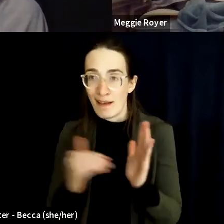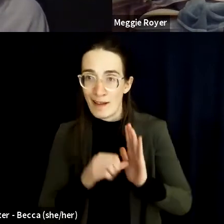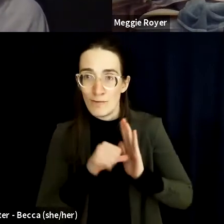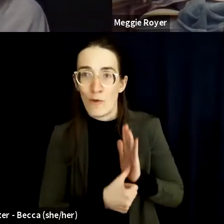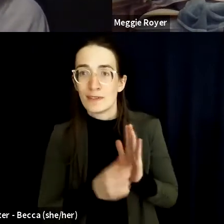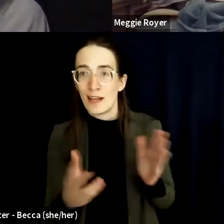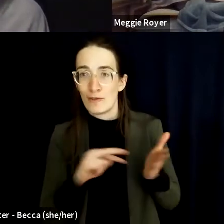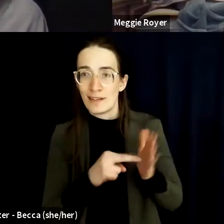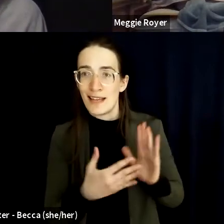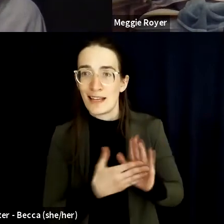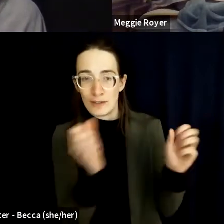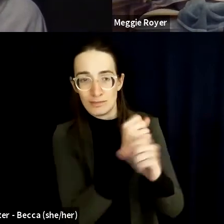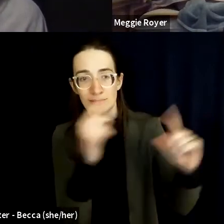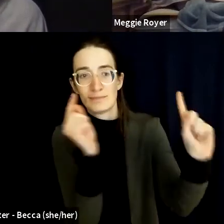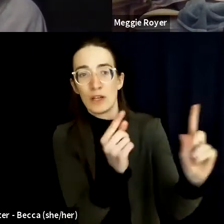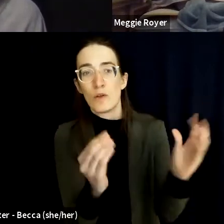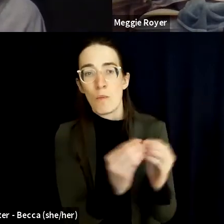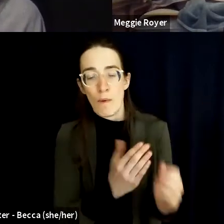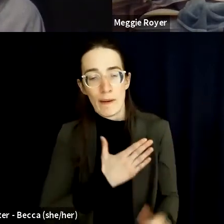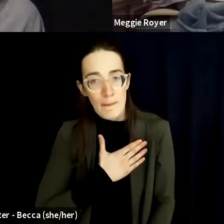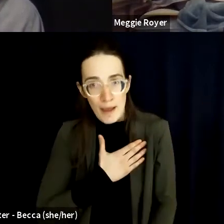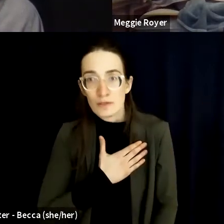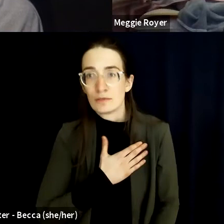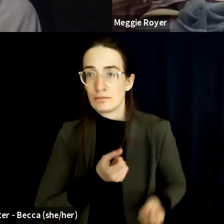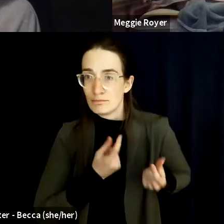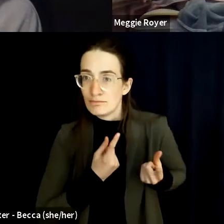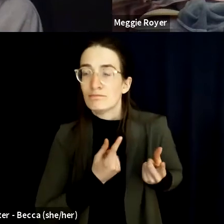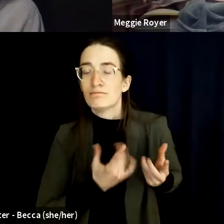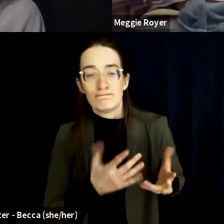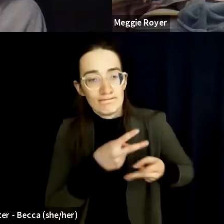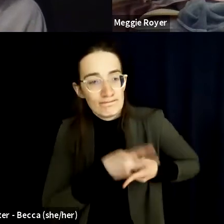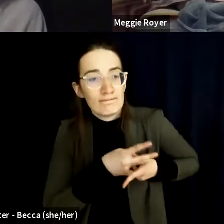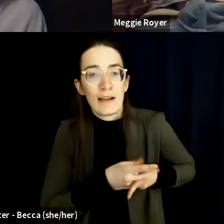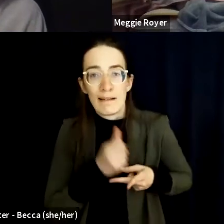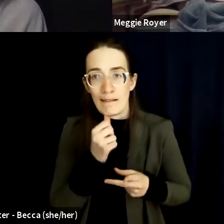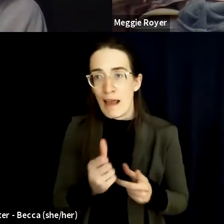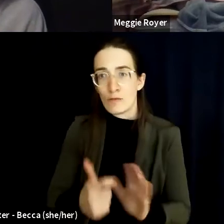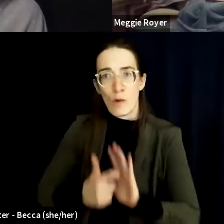more compassionate and they don't demand perfectionism from people.